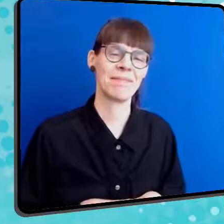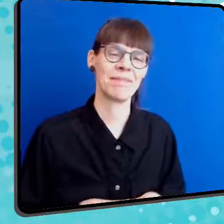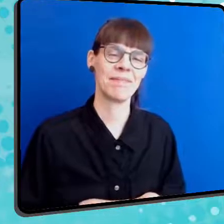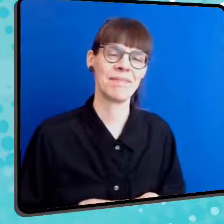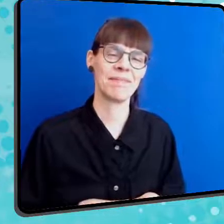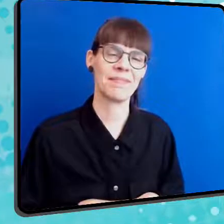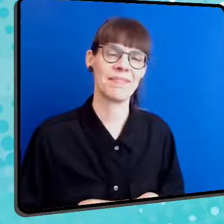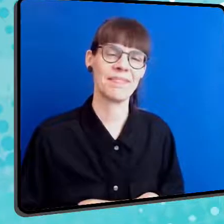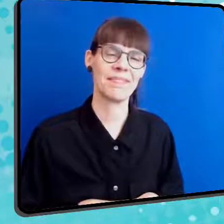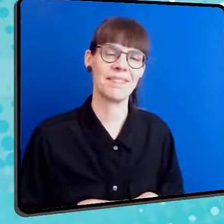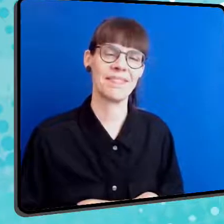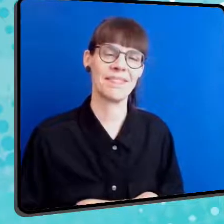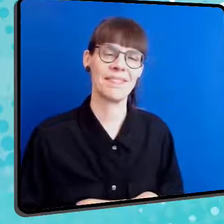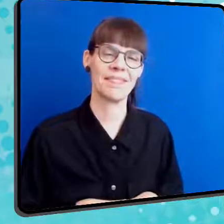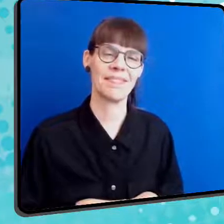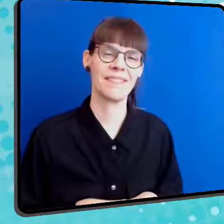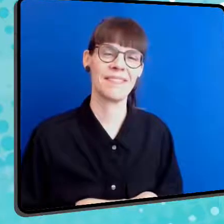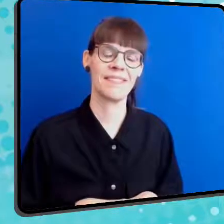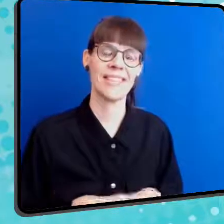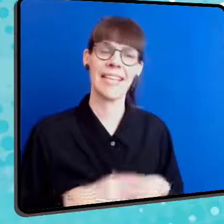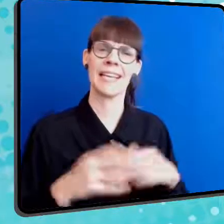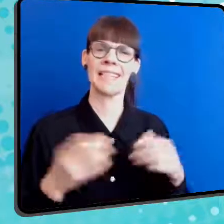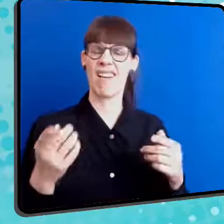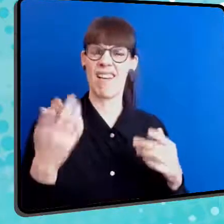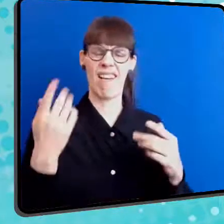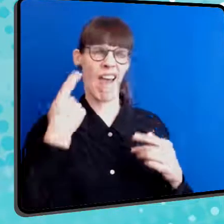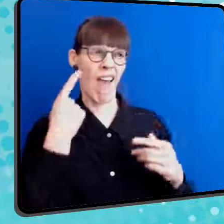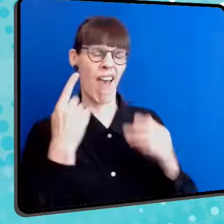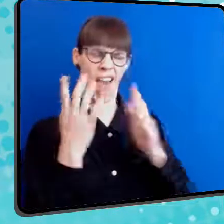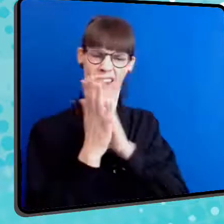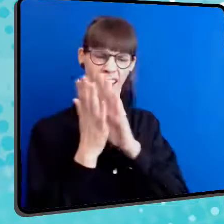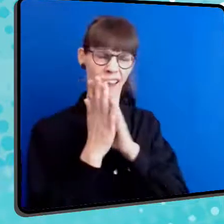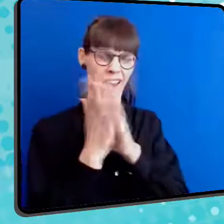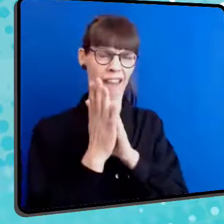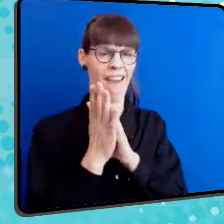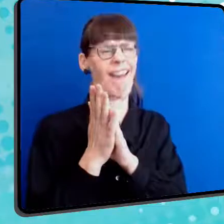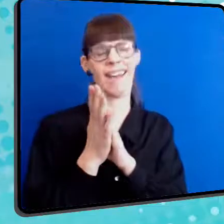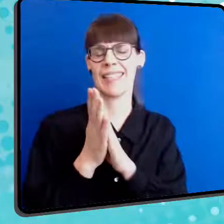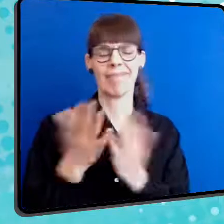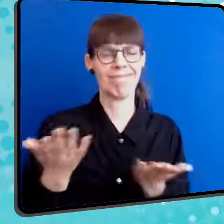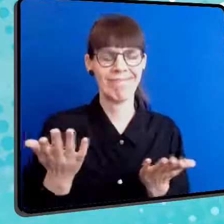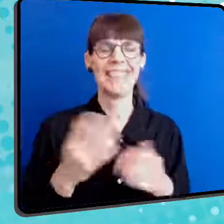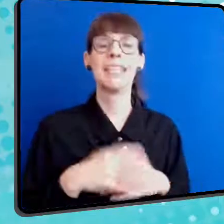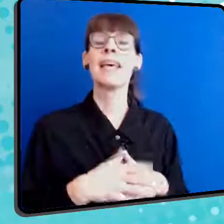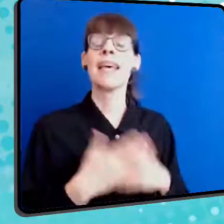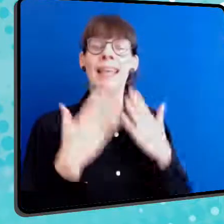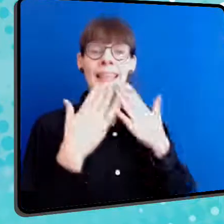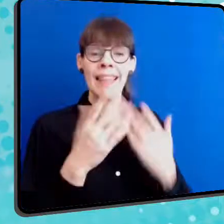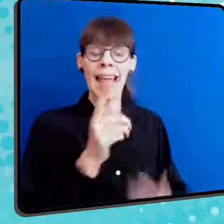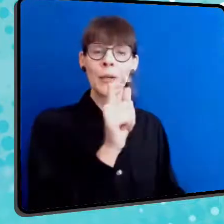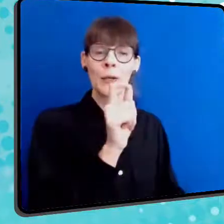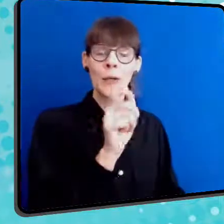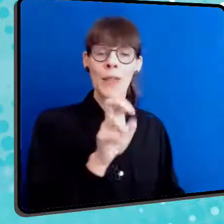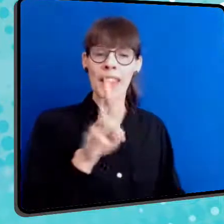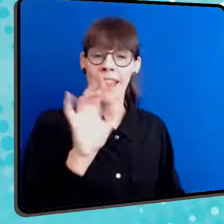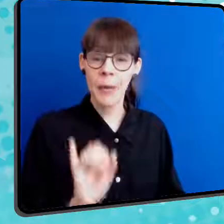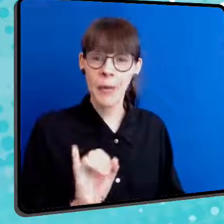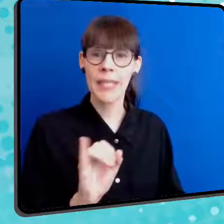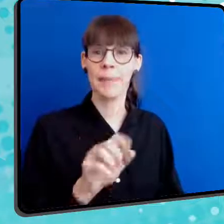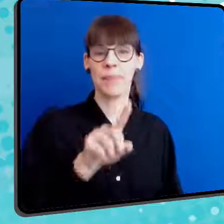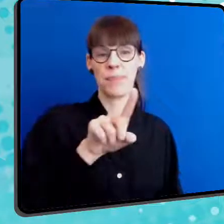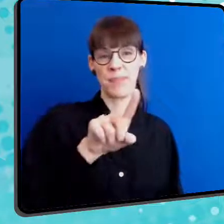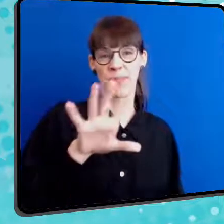clap? Thank you so much, Terry. We've had our 15 minutes with you where you talked through